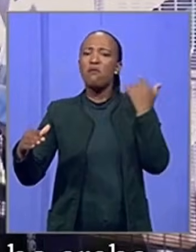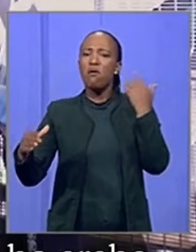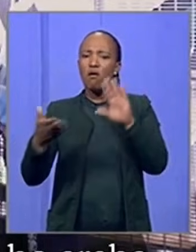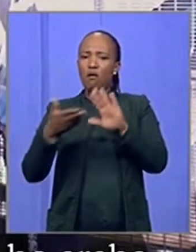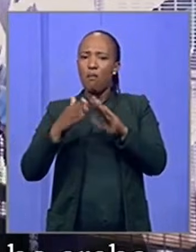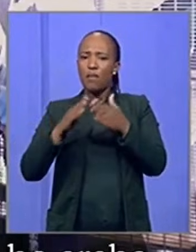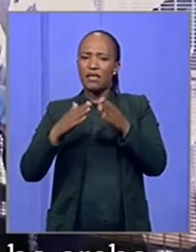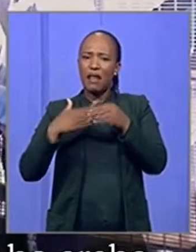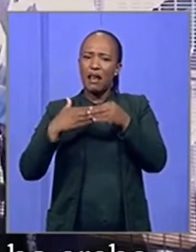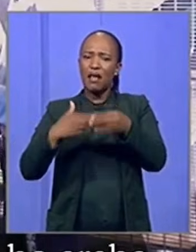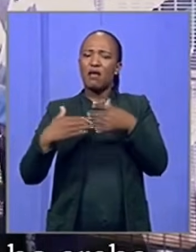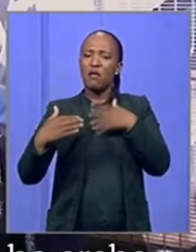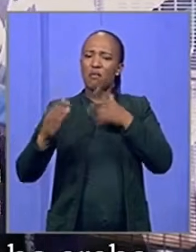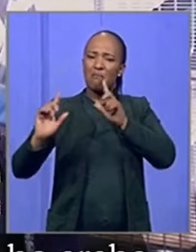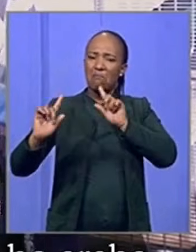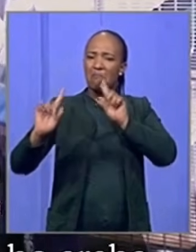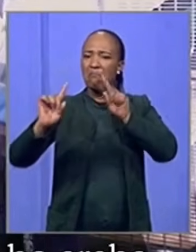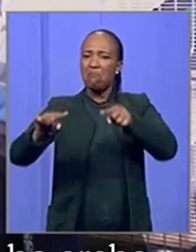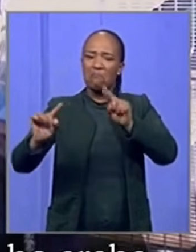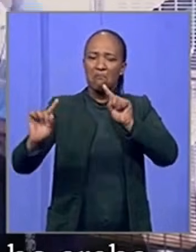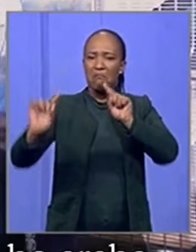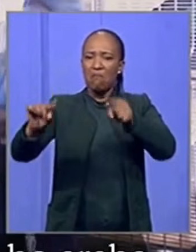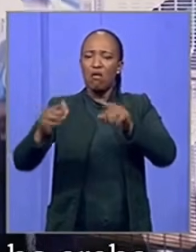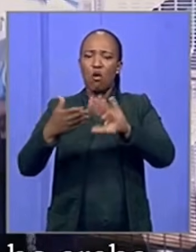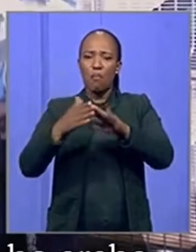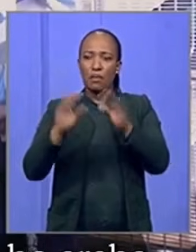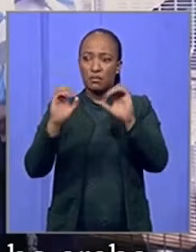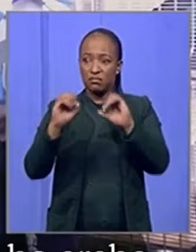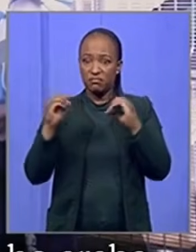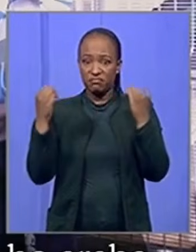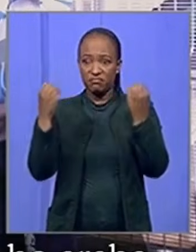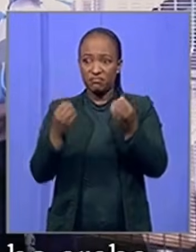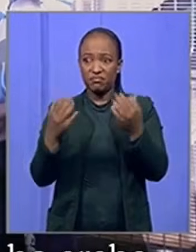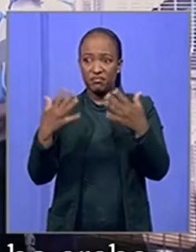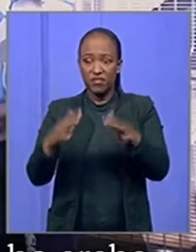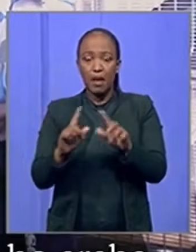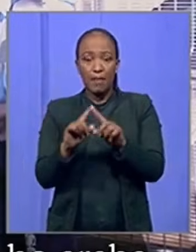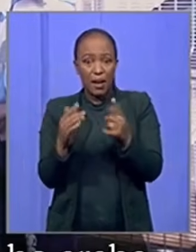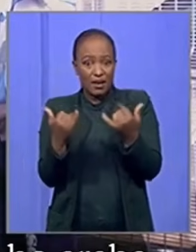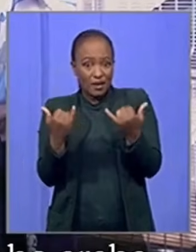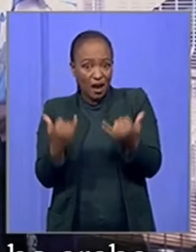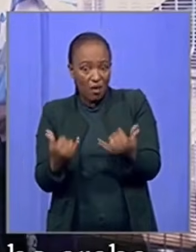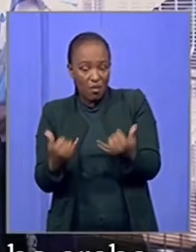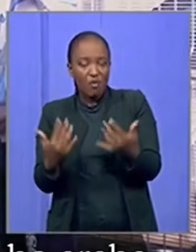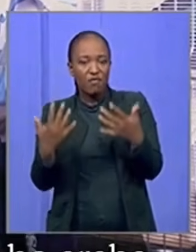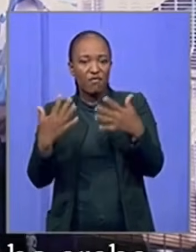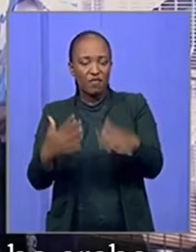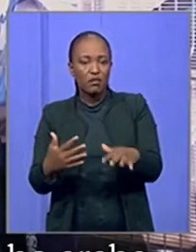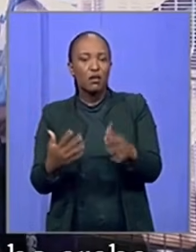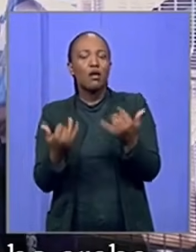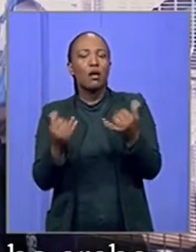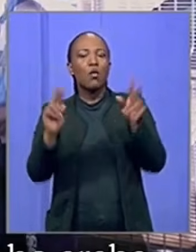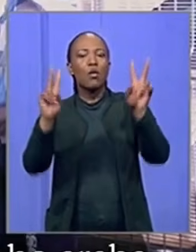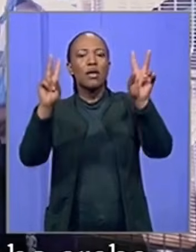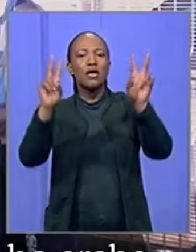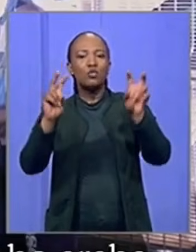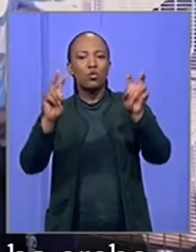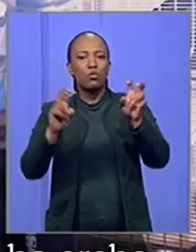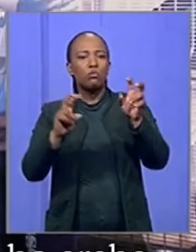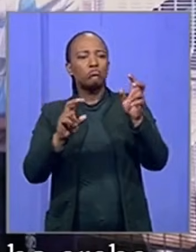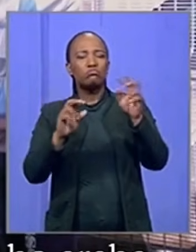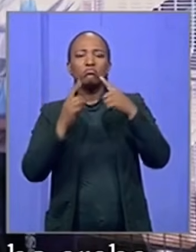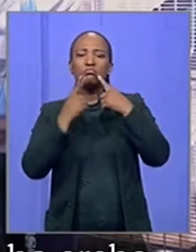leaders, as community organizations, but it took this step to make this issue or take it out